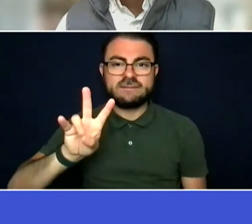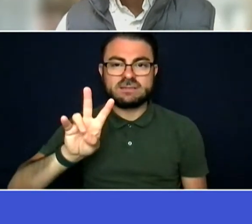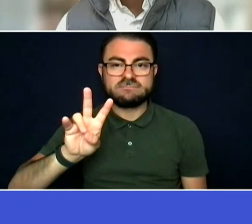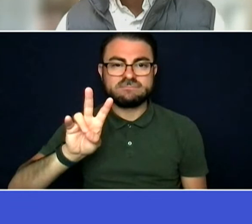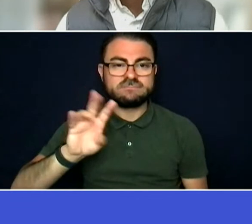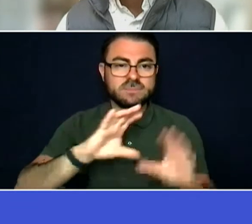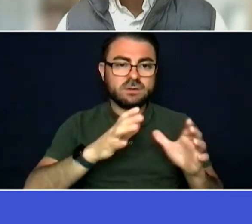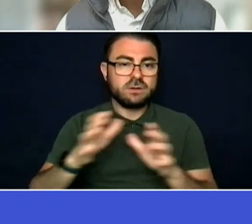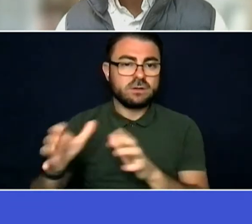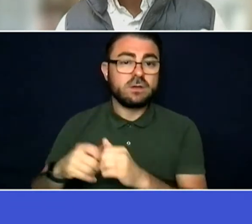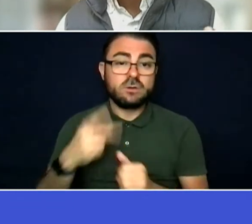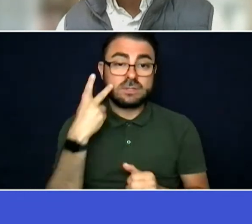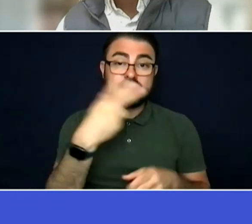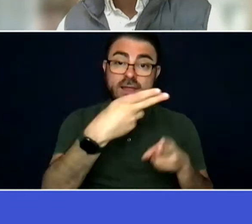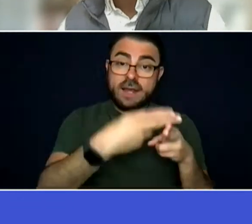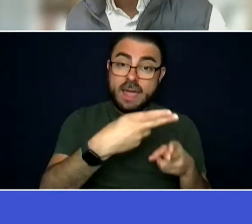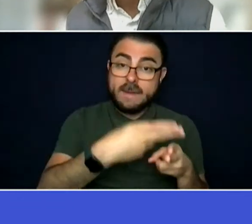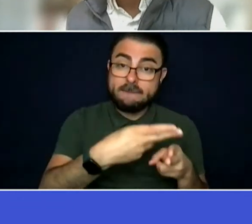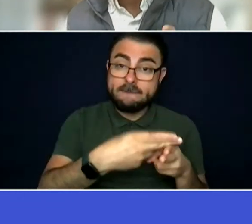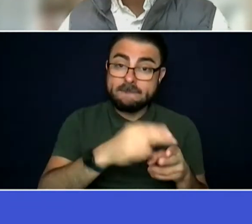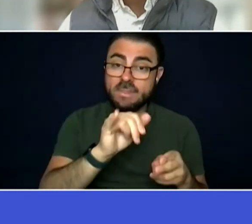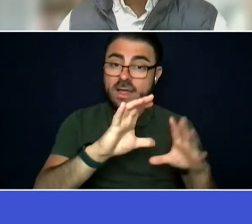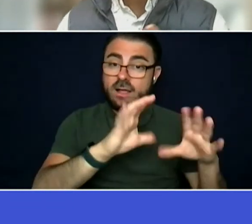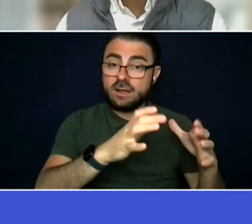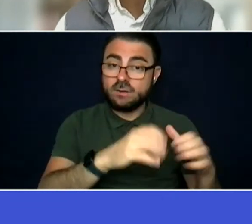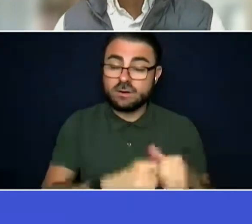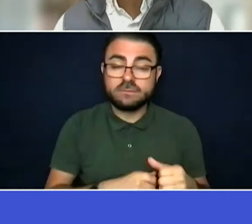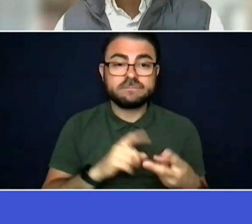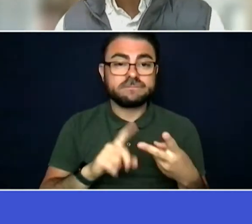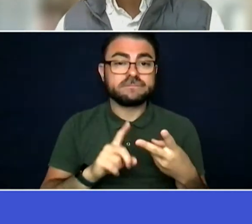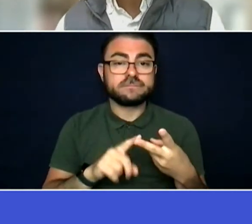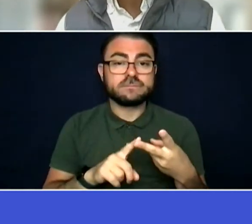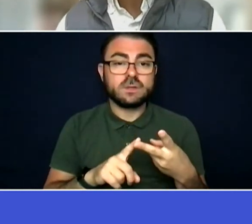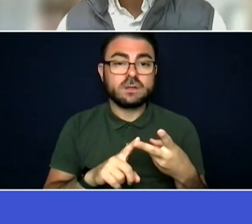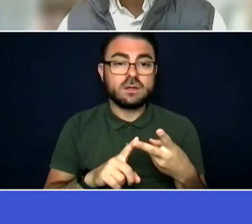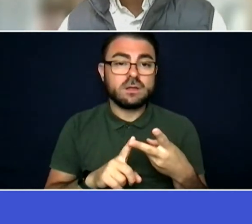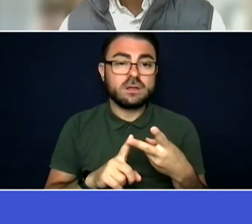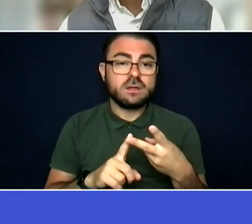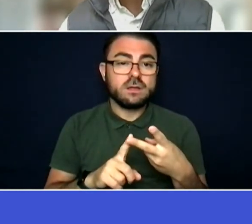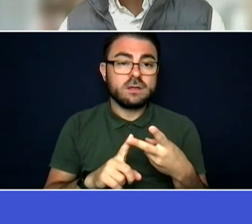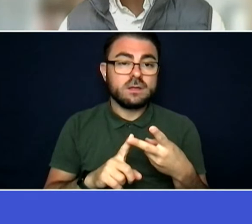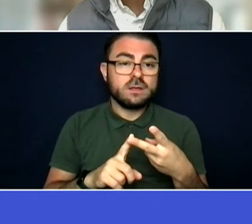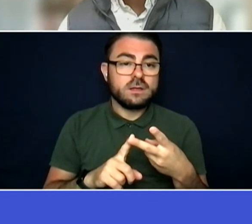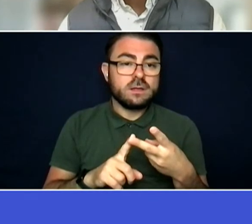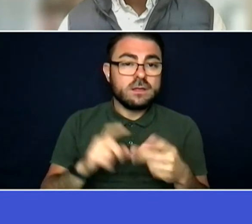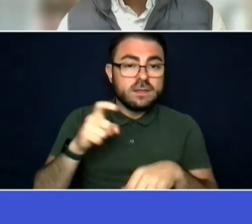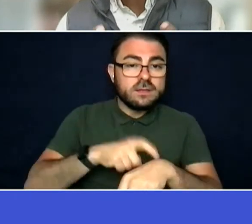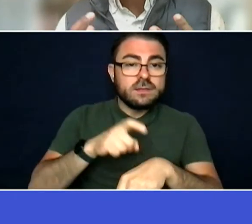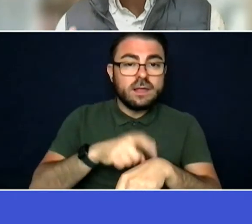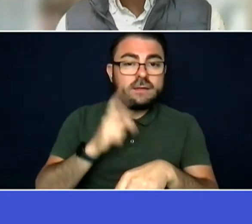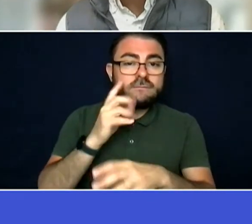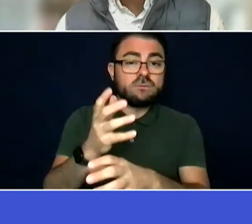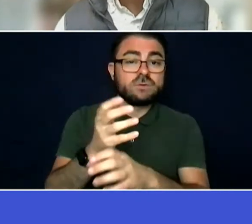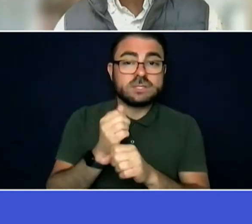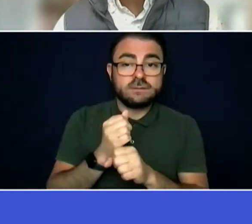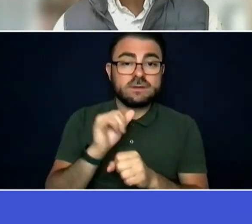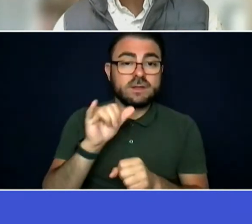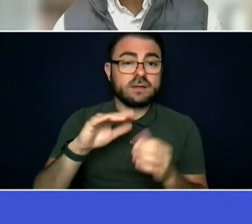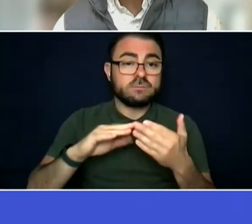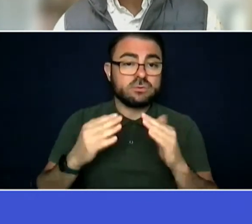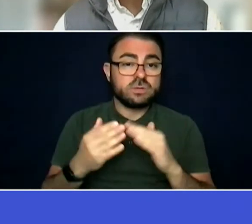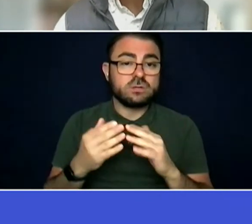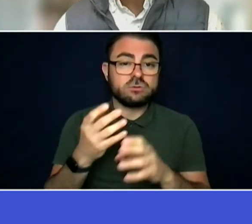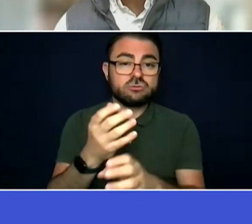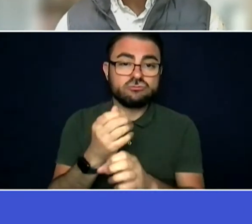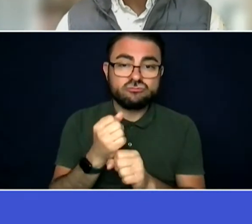of the funding category, the 5-year, the allocation for community responsive grants, and then some of the actual quantified